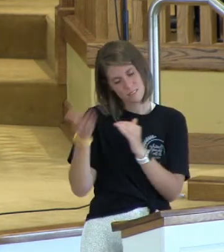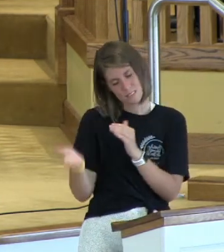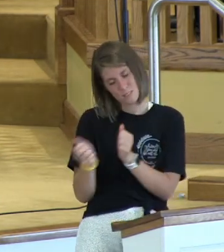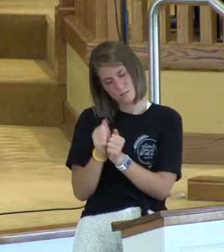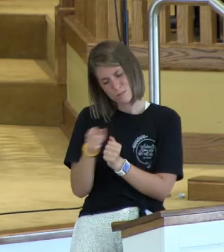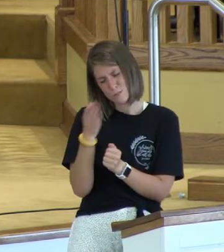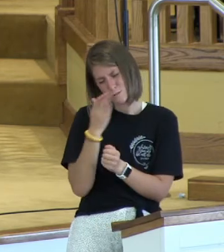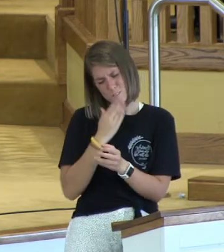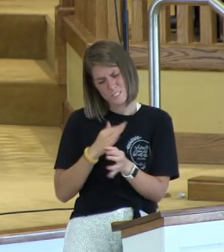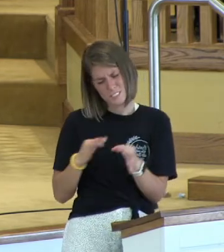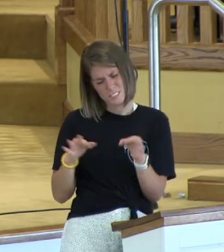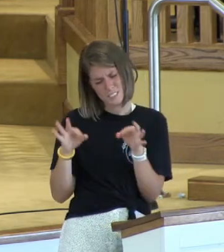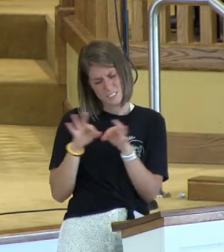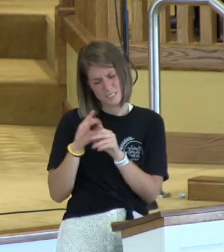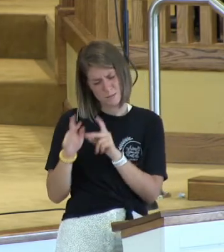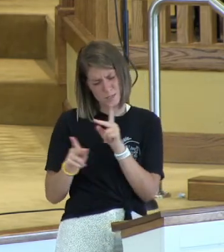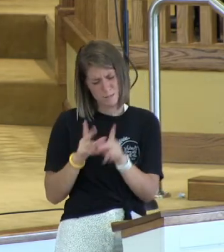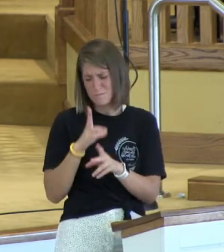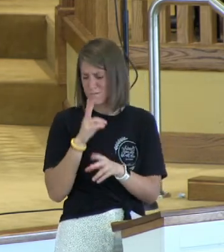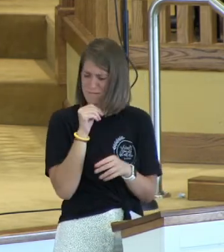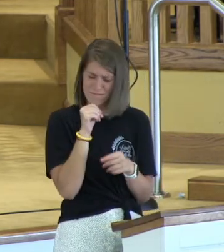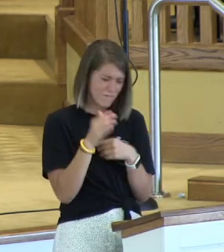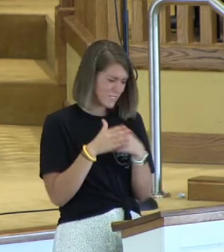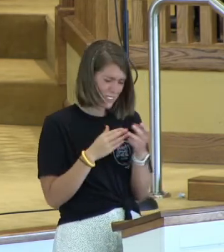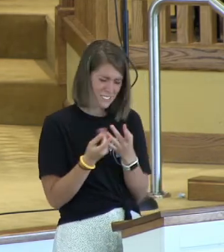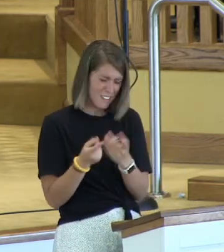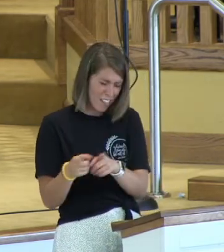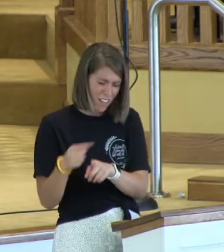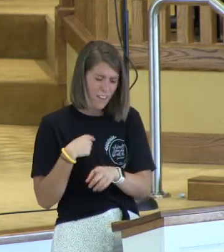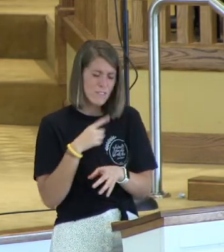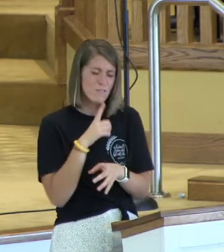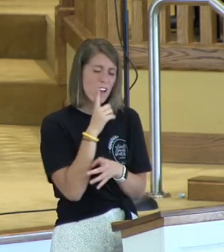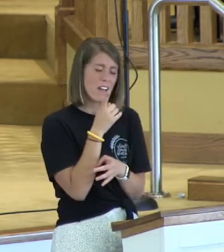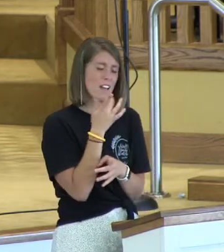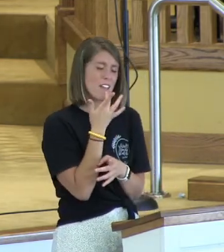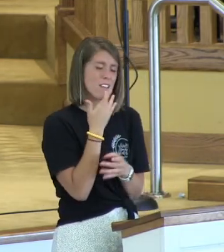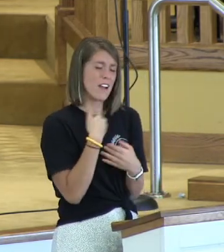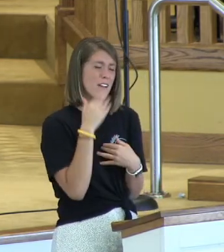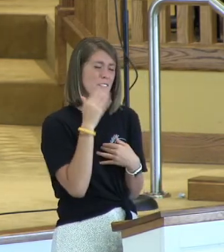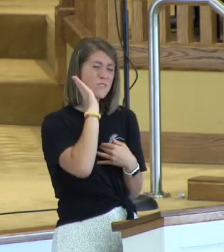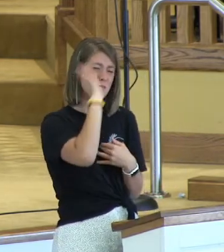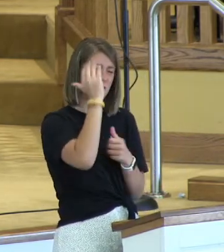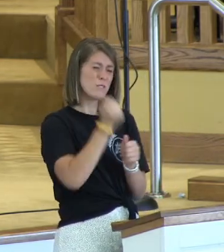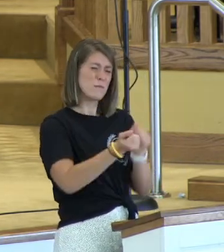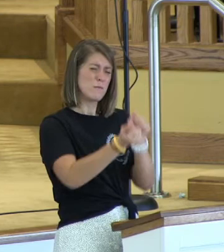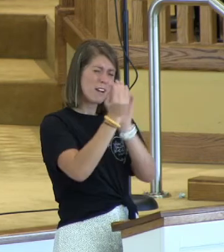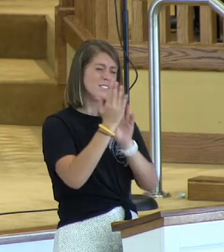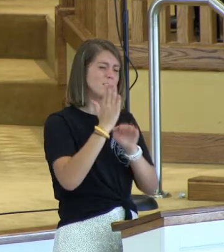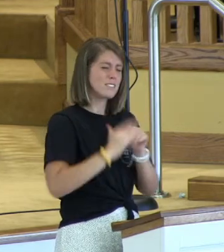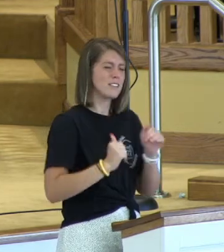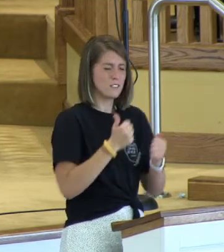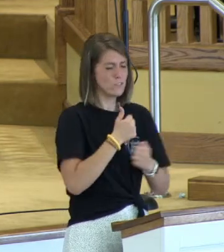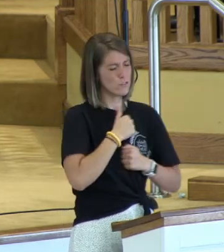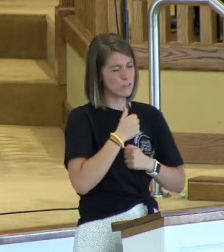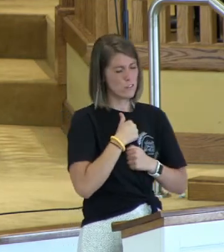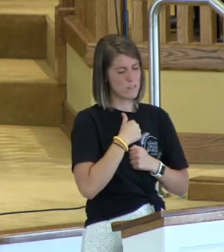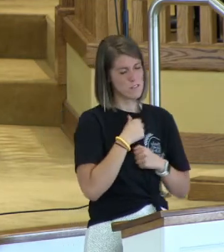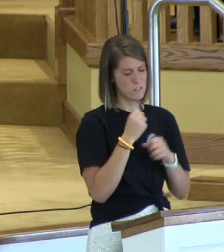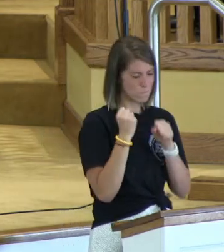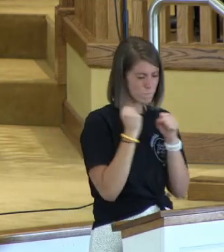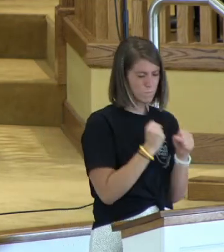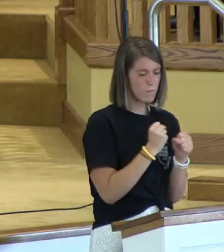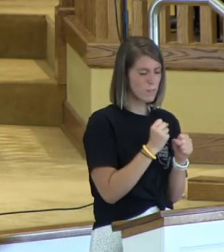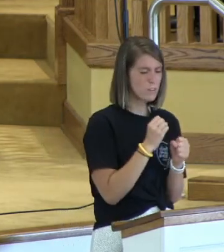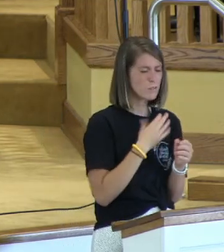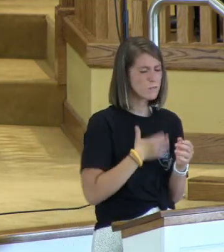people. And no matter what goes on in this world, I'd much rather have the presence of God than the presence of any strong military.